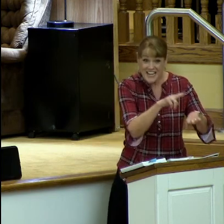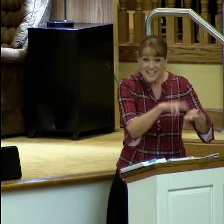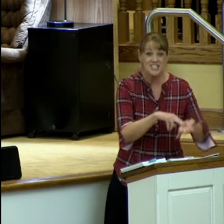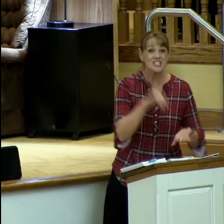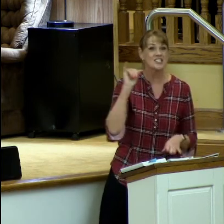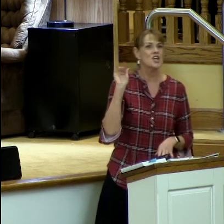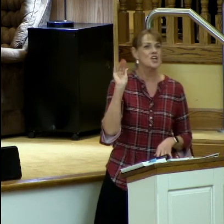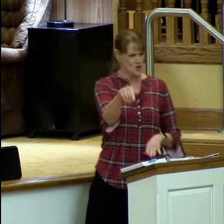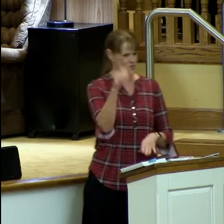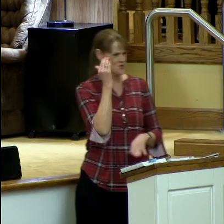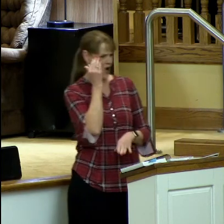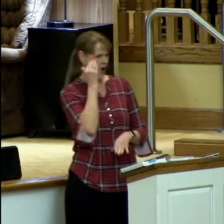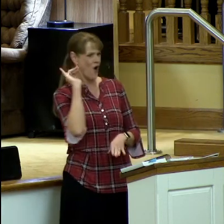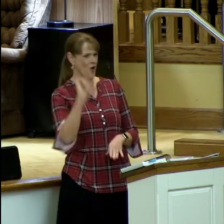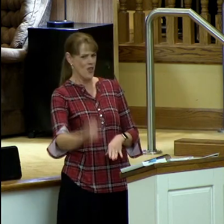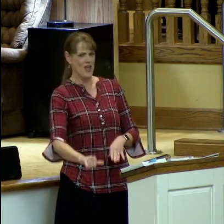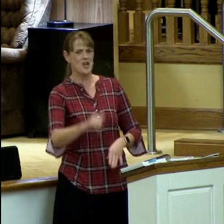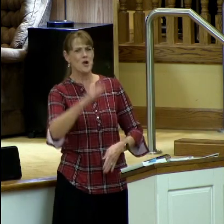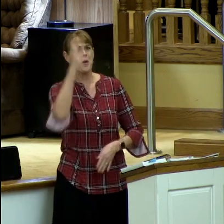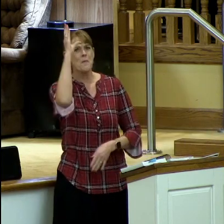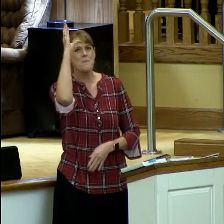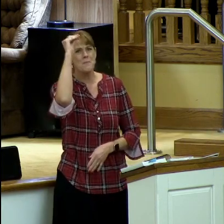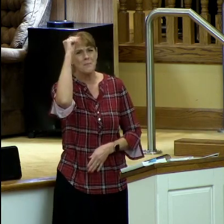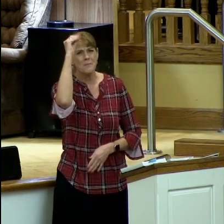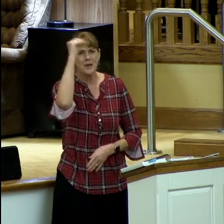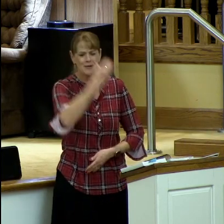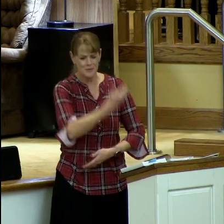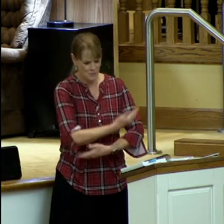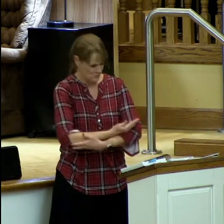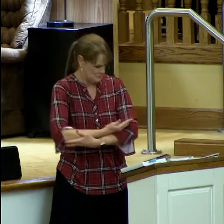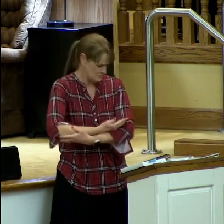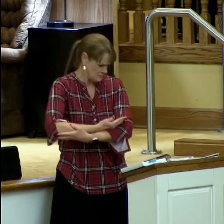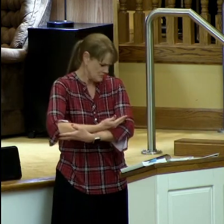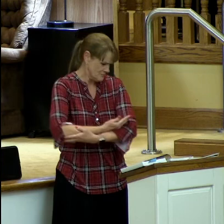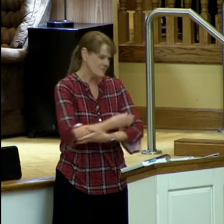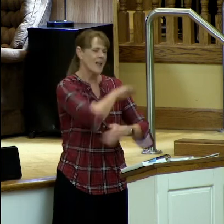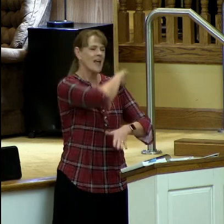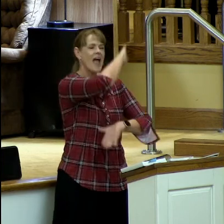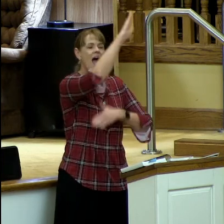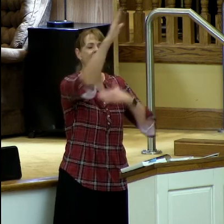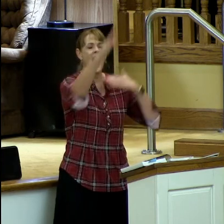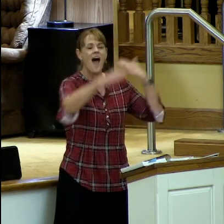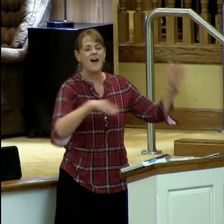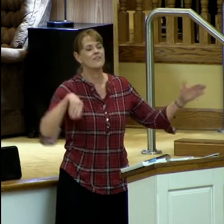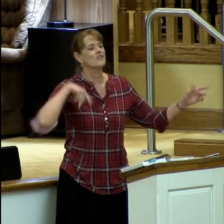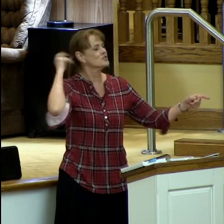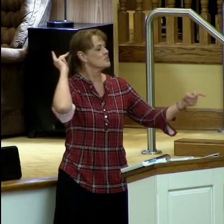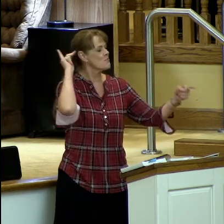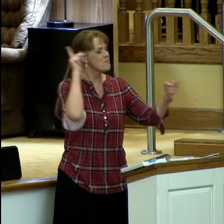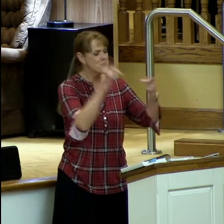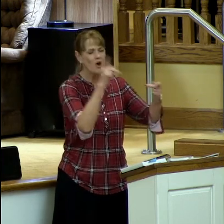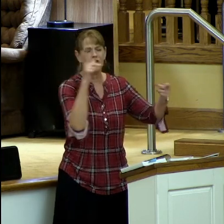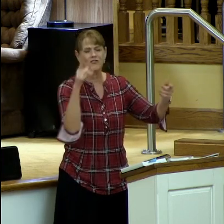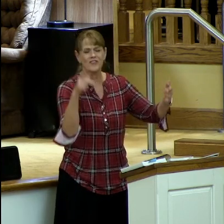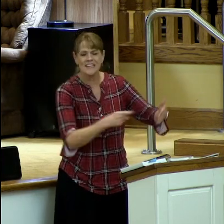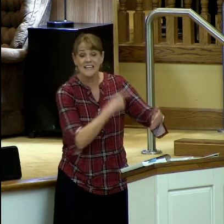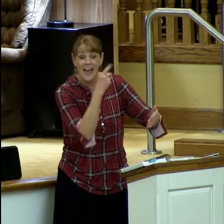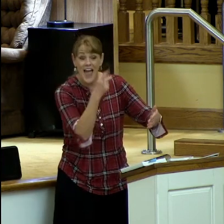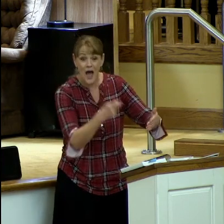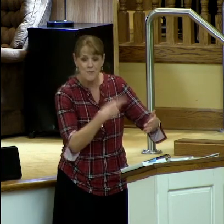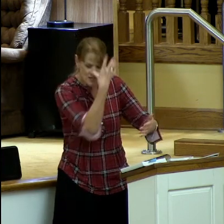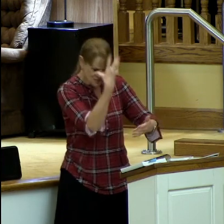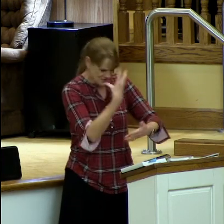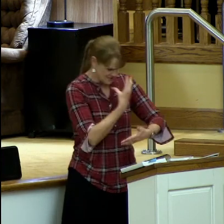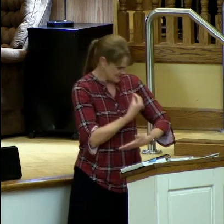your baby boy is heaven's perfect lamb? This